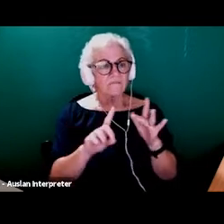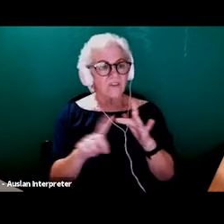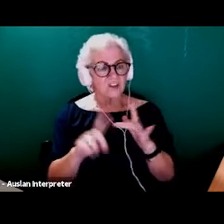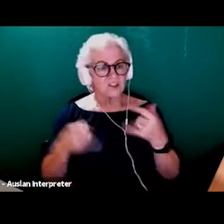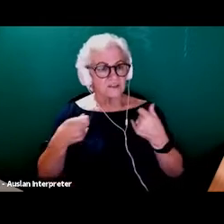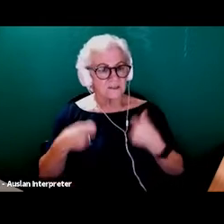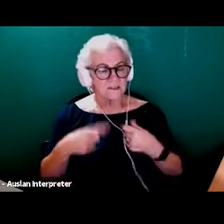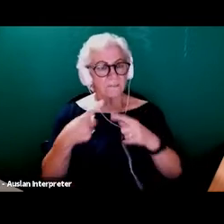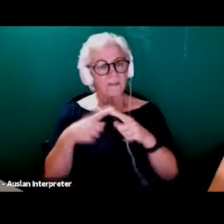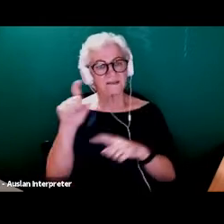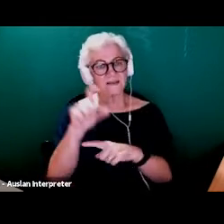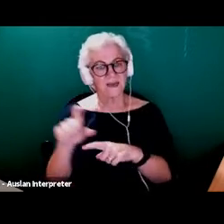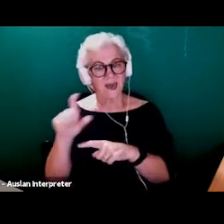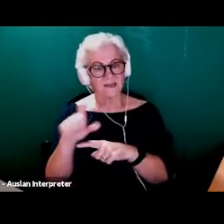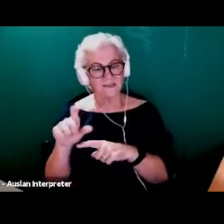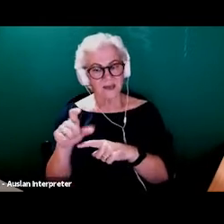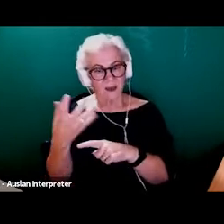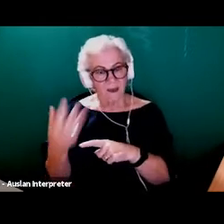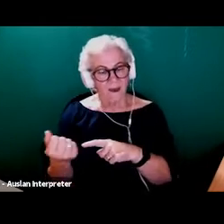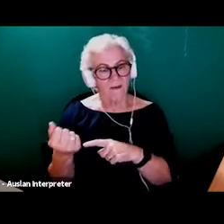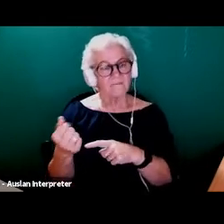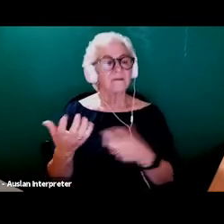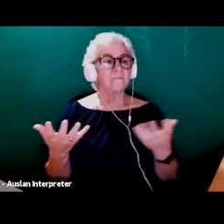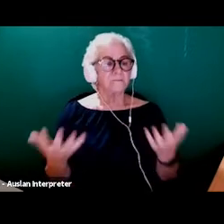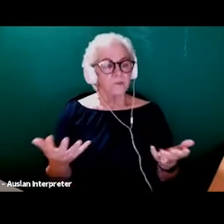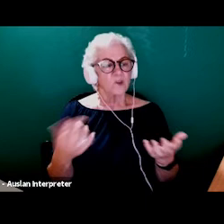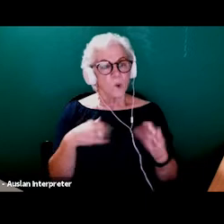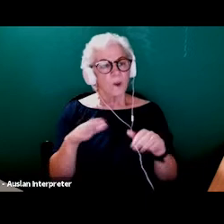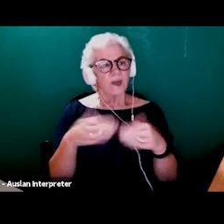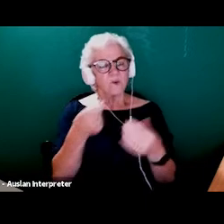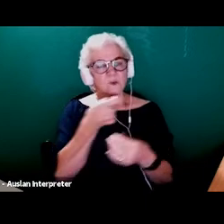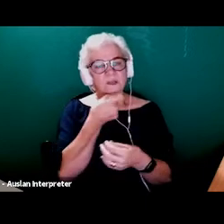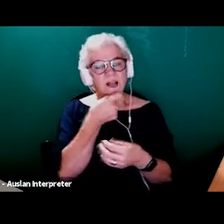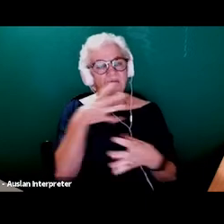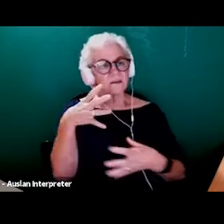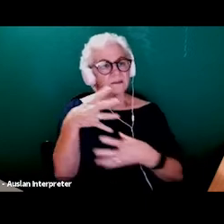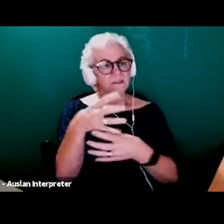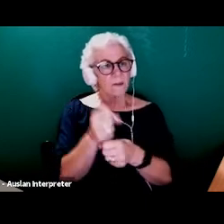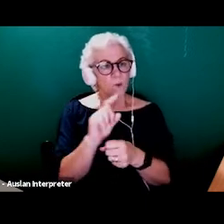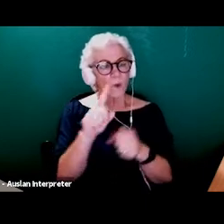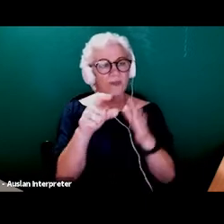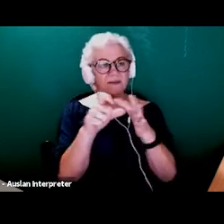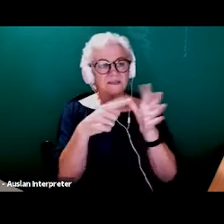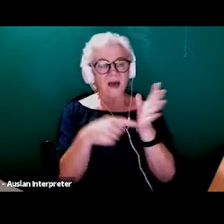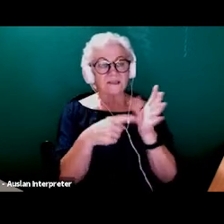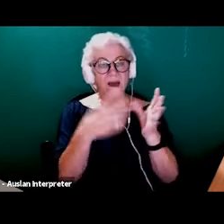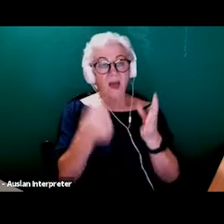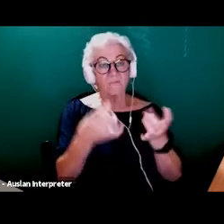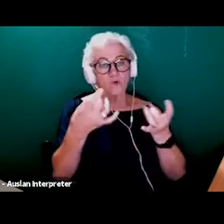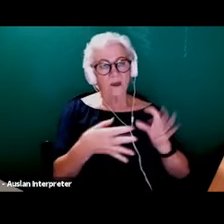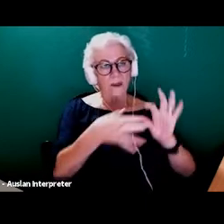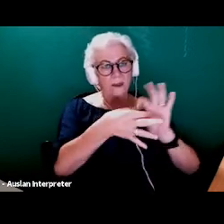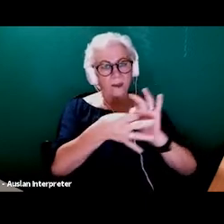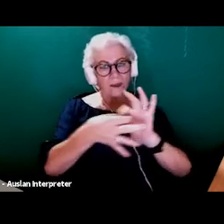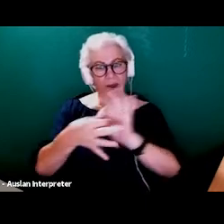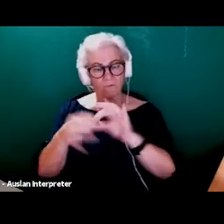cancer notifications. So I'm just going to give you a summary of some of the things that those data linkage studies have allowed us to examine,